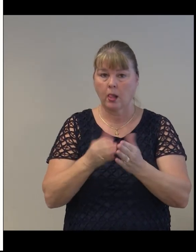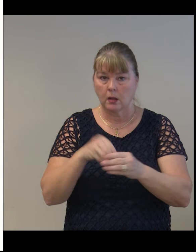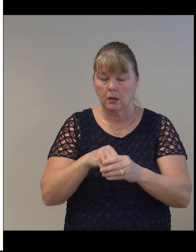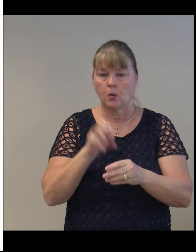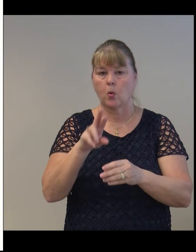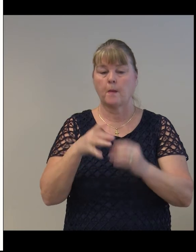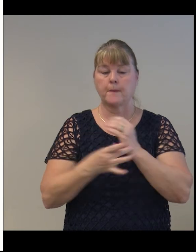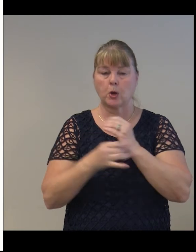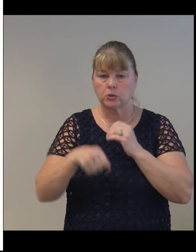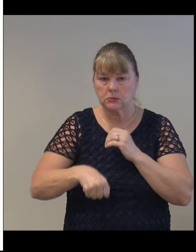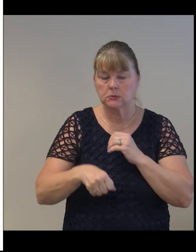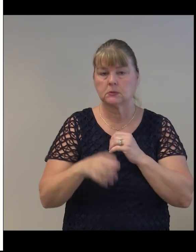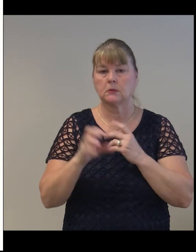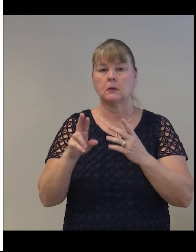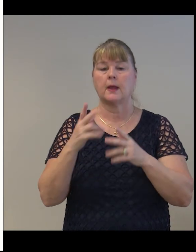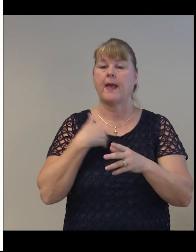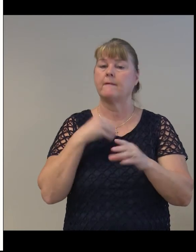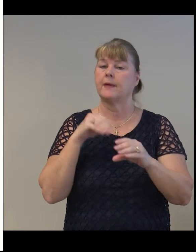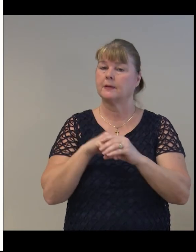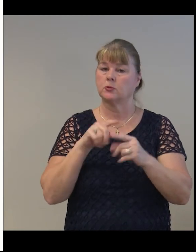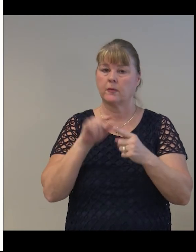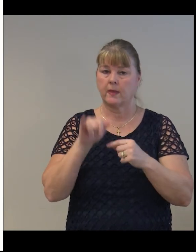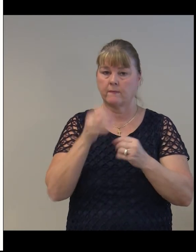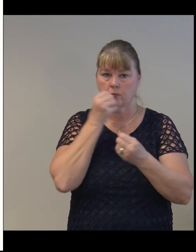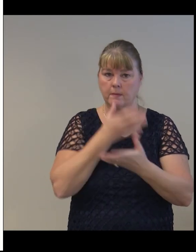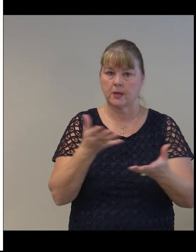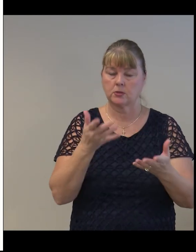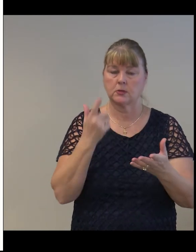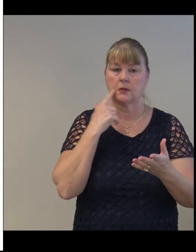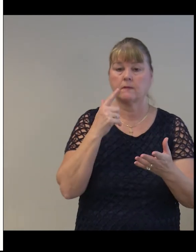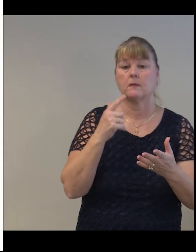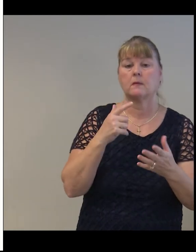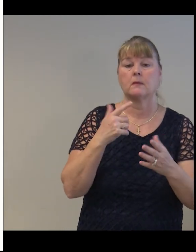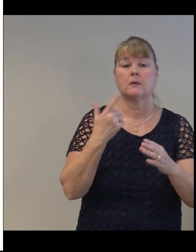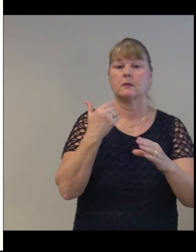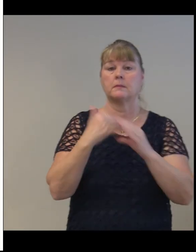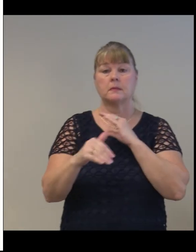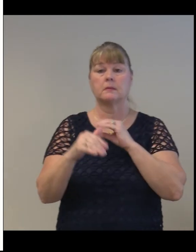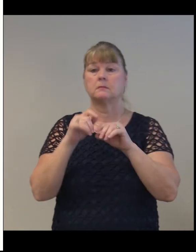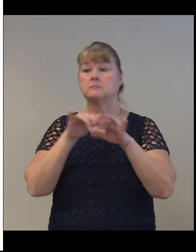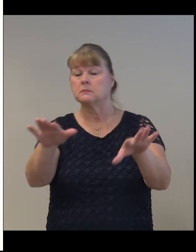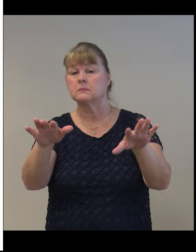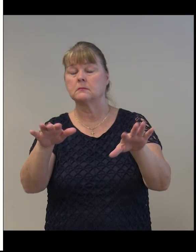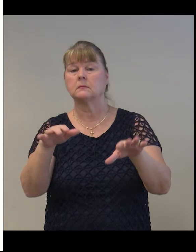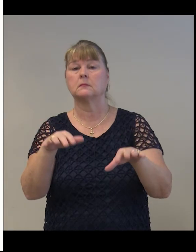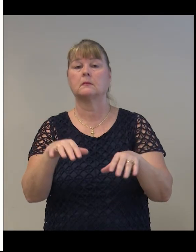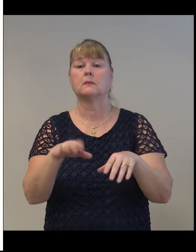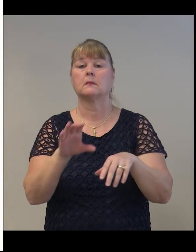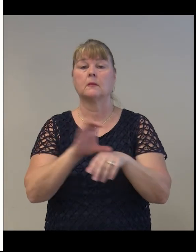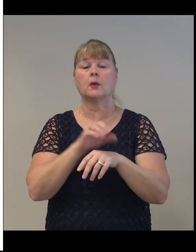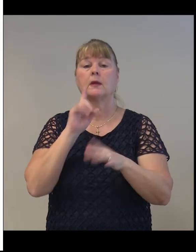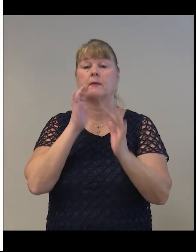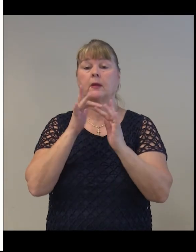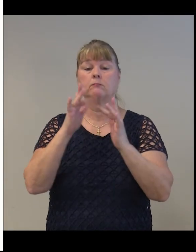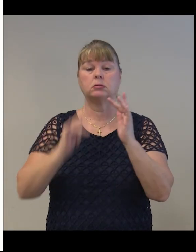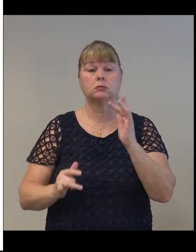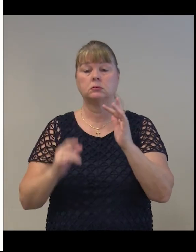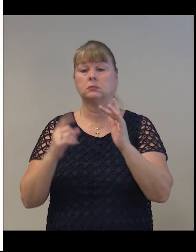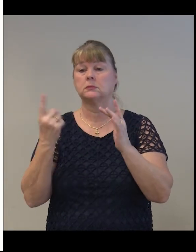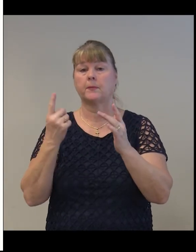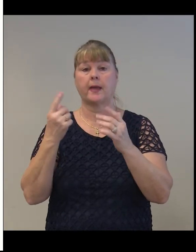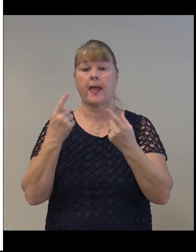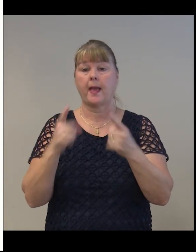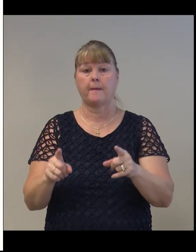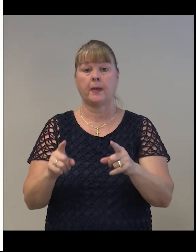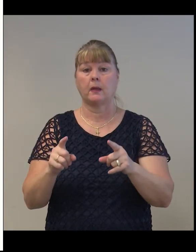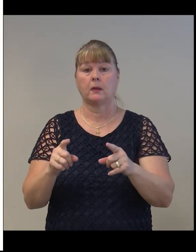wallet or in their purse so that they have access to it if electronics were to go out, if internet were to go